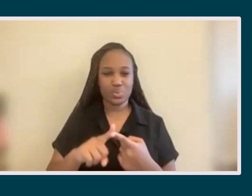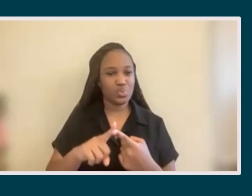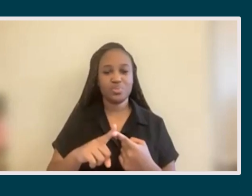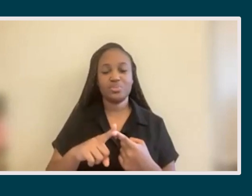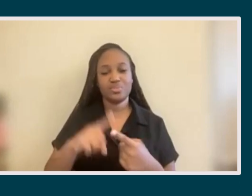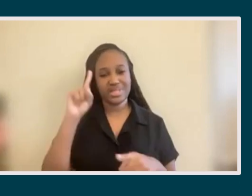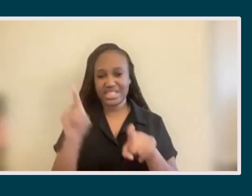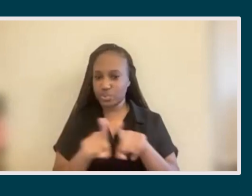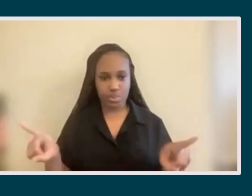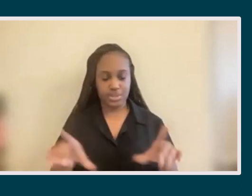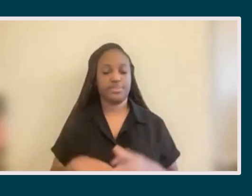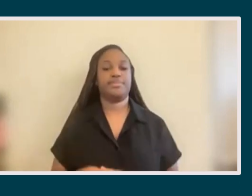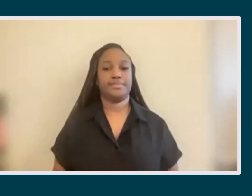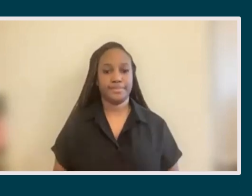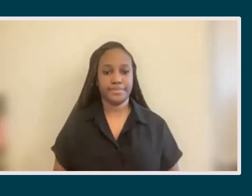Yeah.